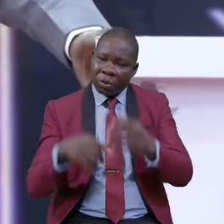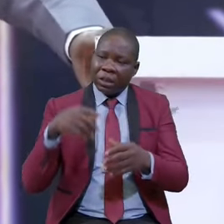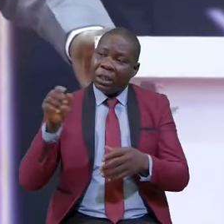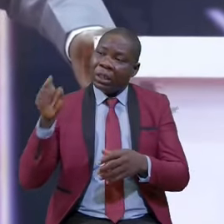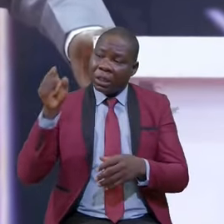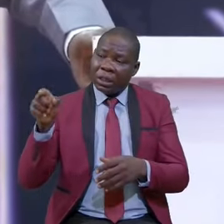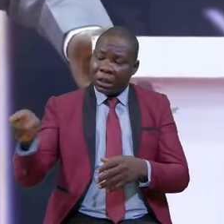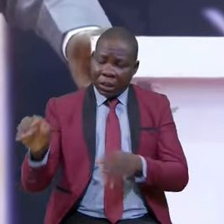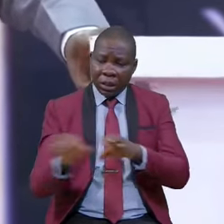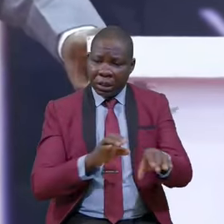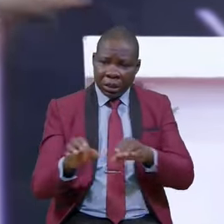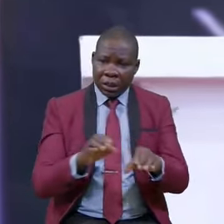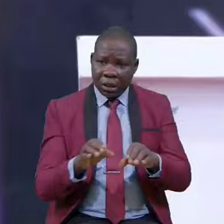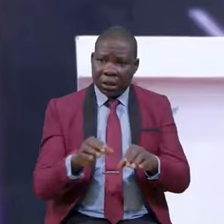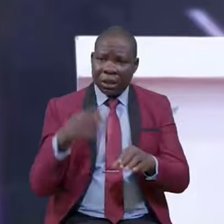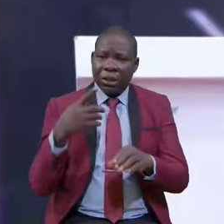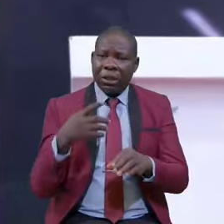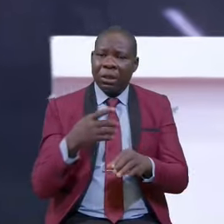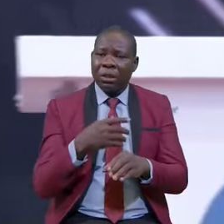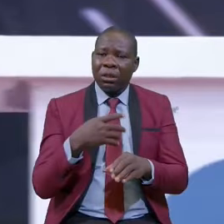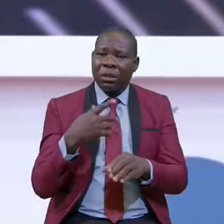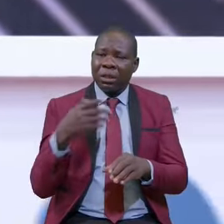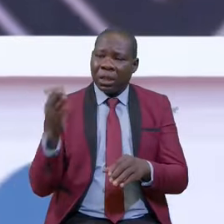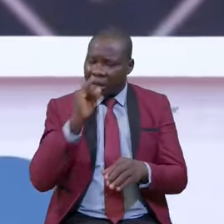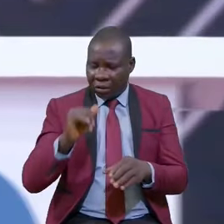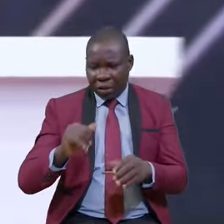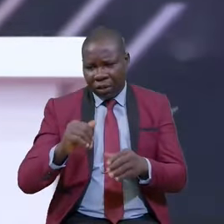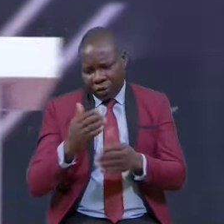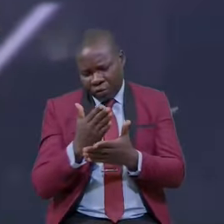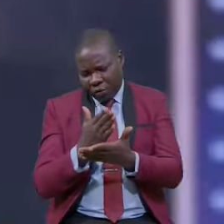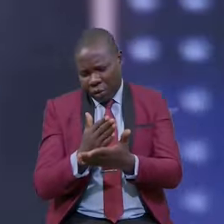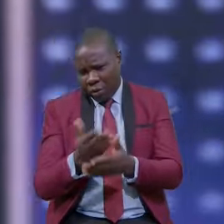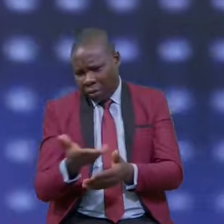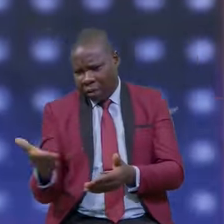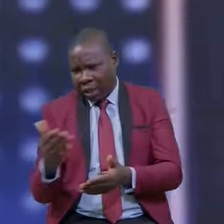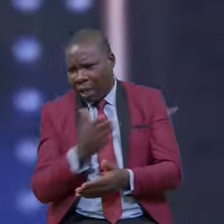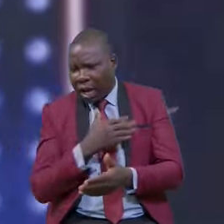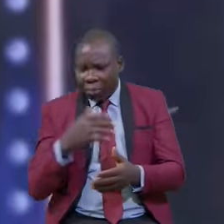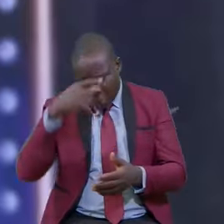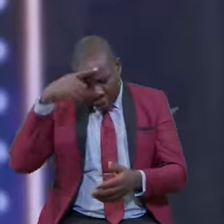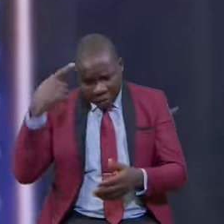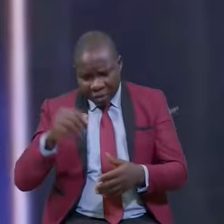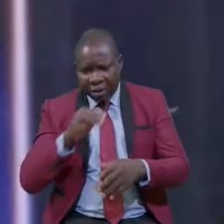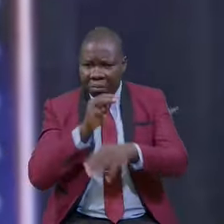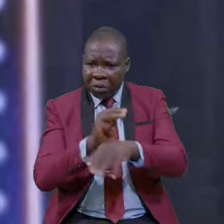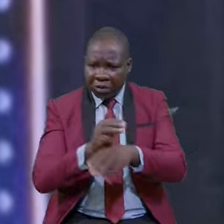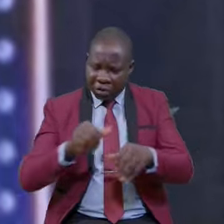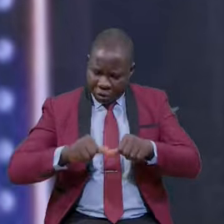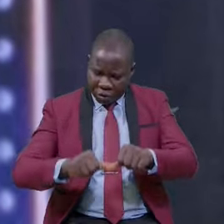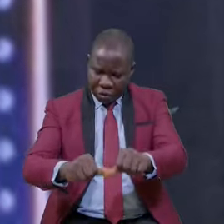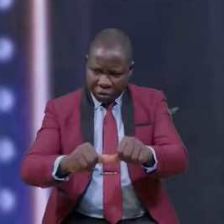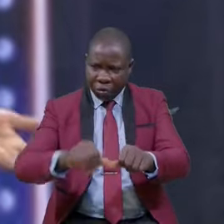The sentence la phrase continues. And comes John Wesley. Alors John Wesley est venu. And John Wesley now John is the same thing